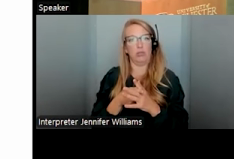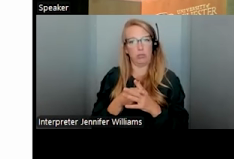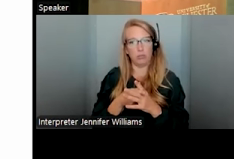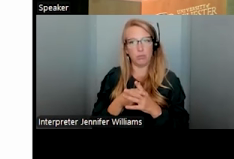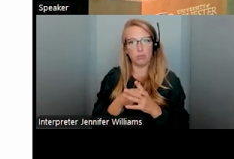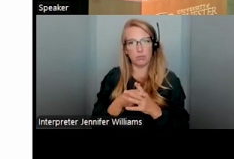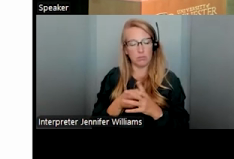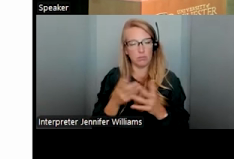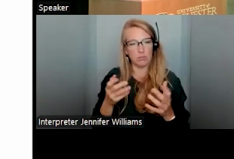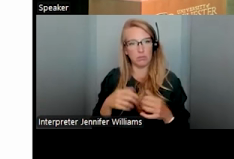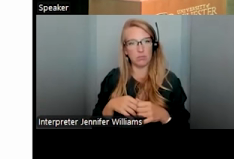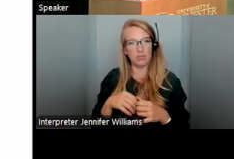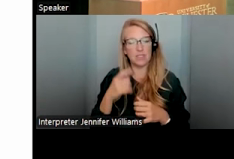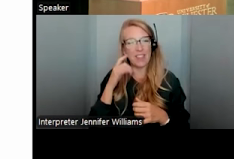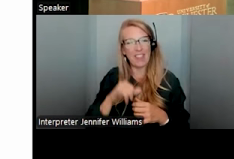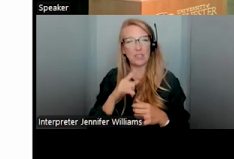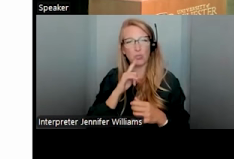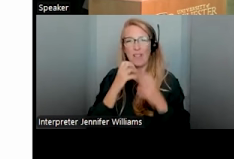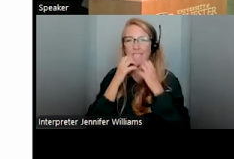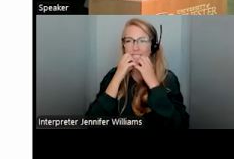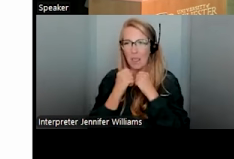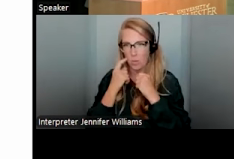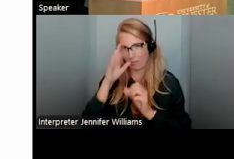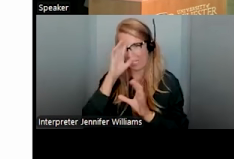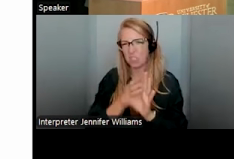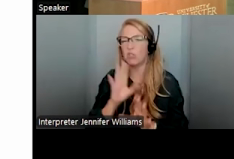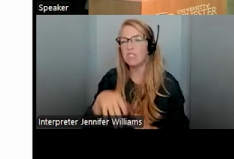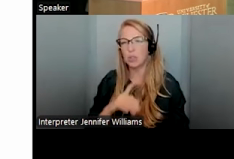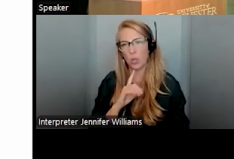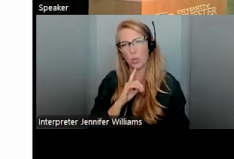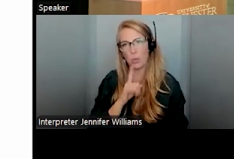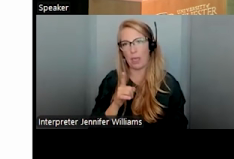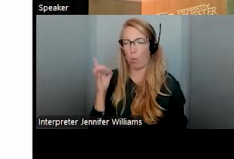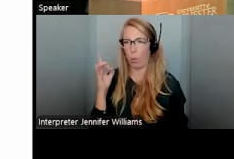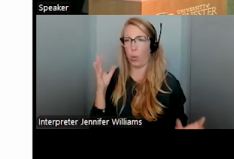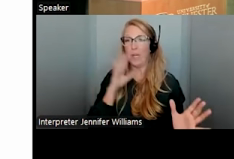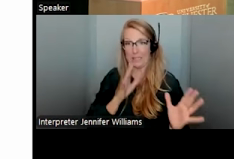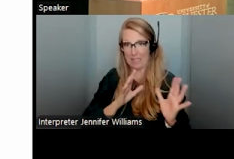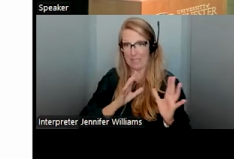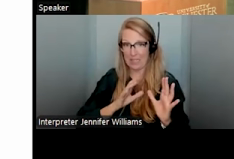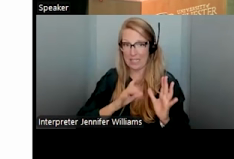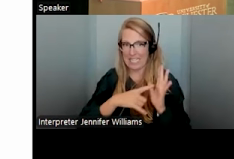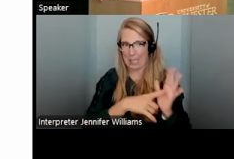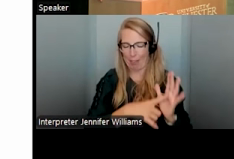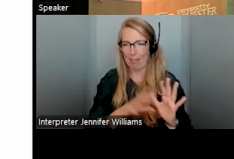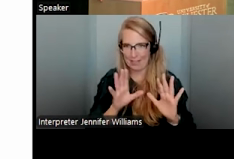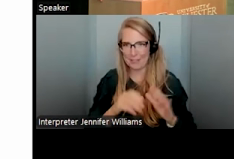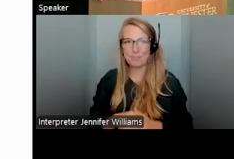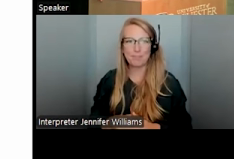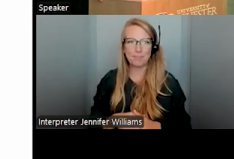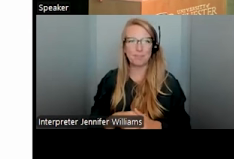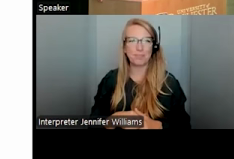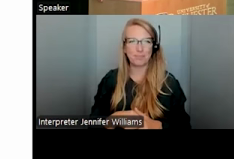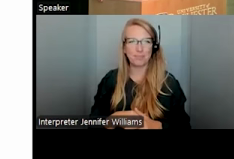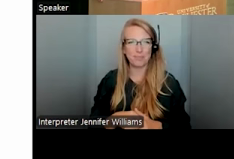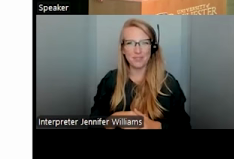of value of psychiatry. I'll give you an extreme example. Beyond going to the value of our traditional value, but